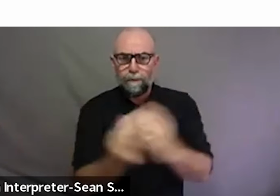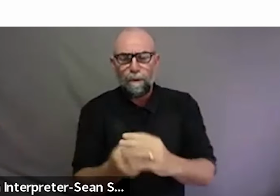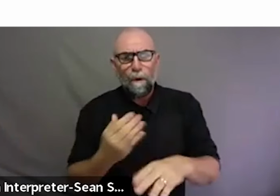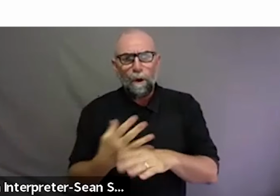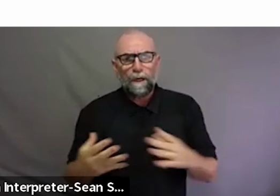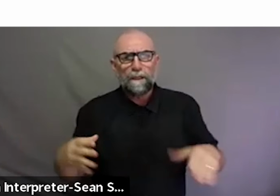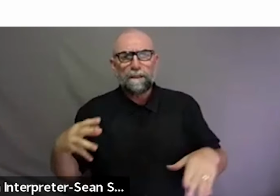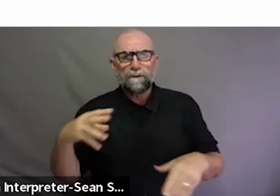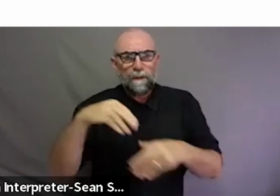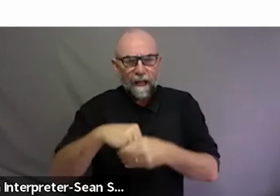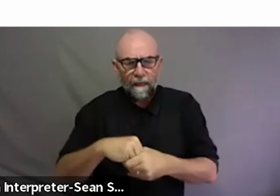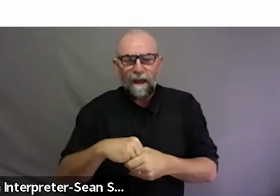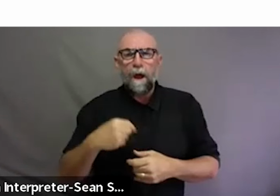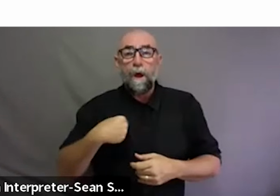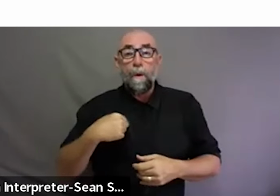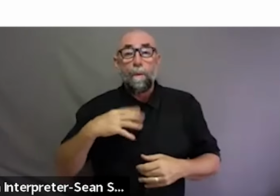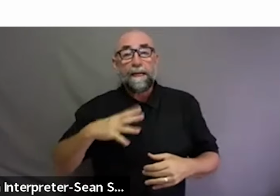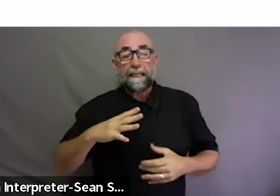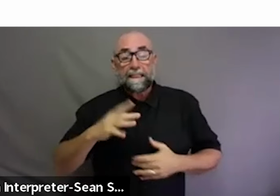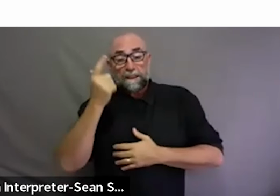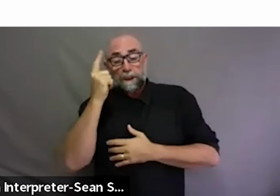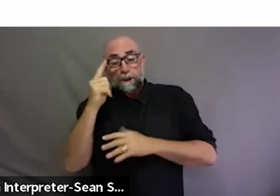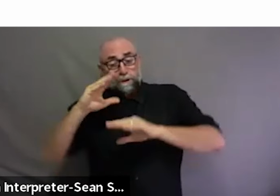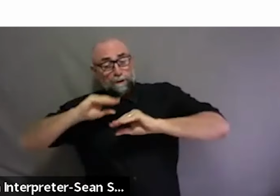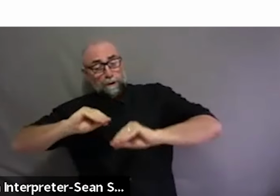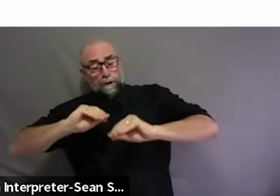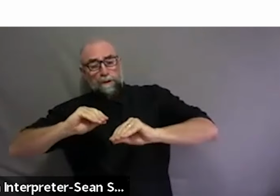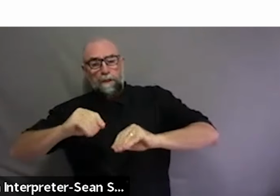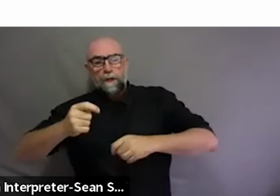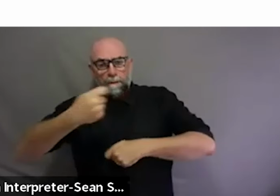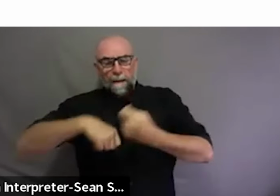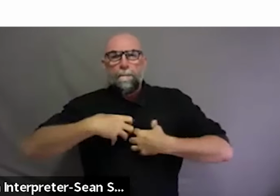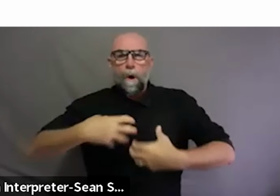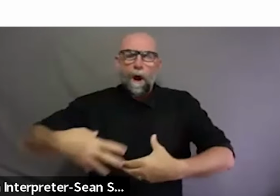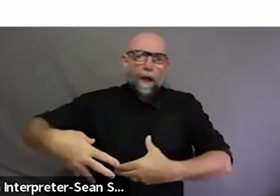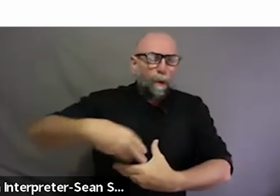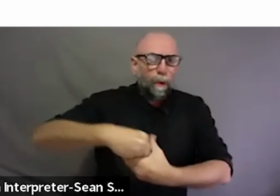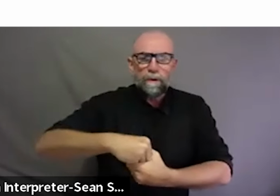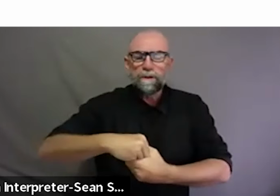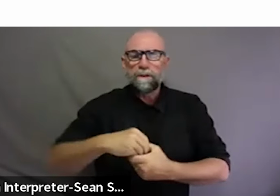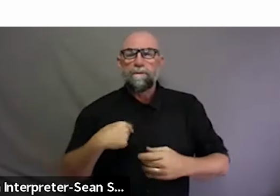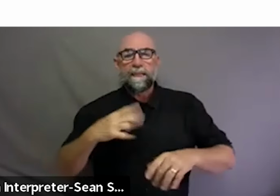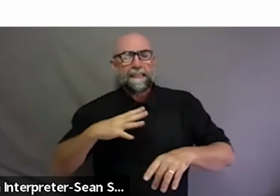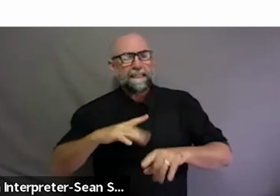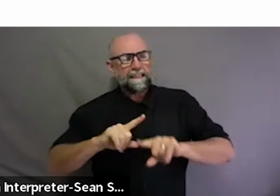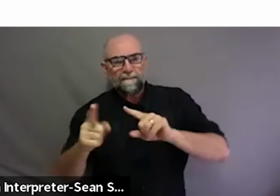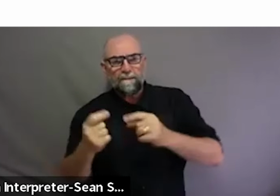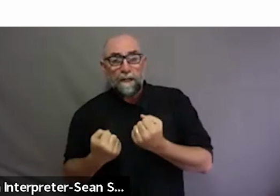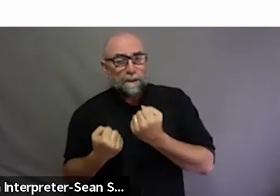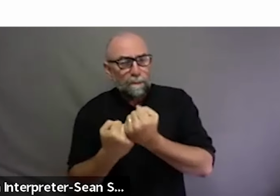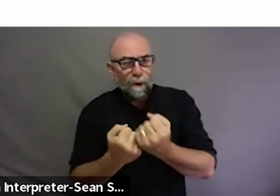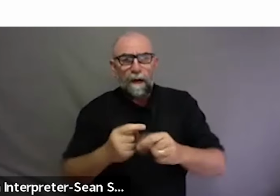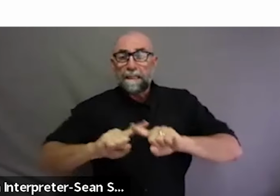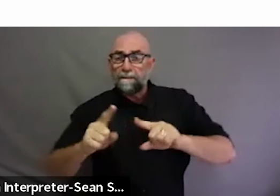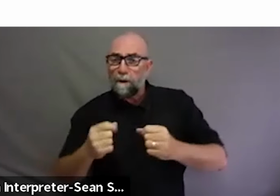inclusive teaching and services in different faculties, different supports, different expectations and processes.